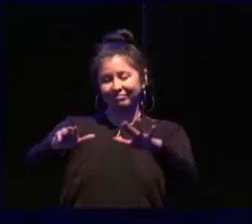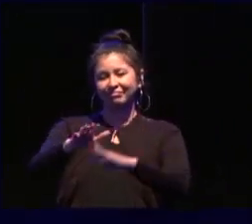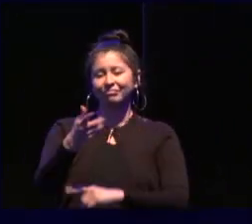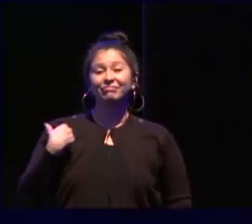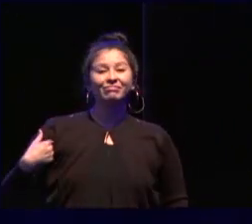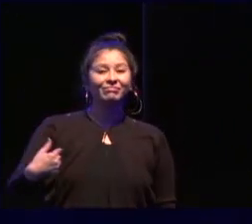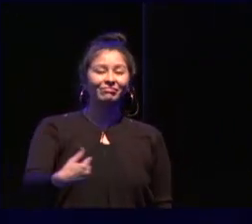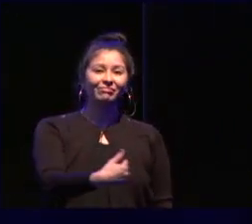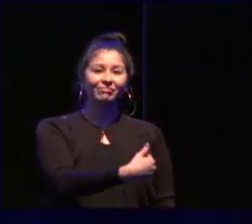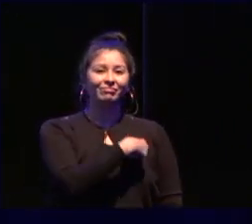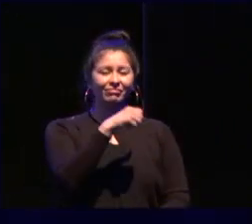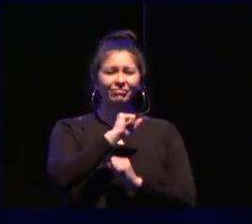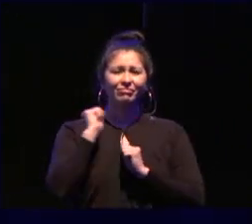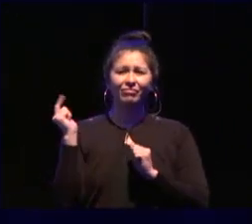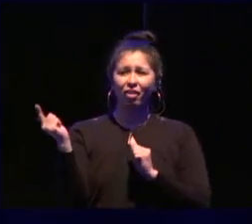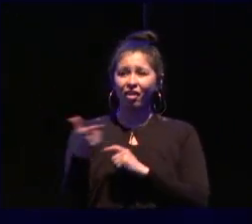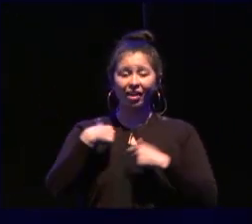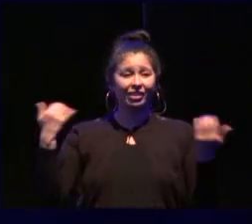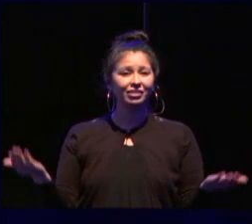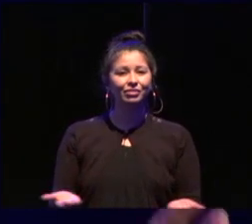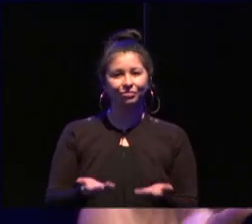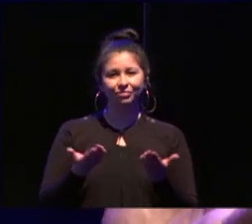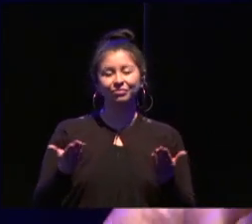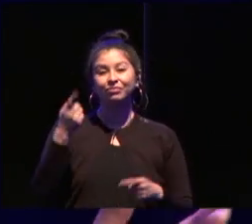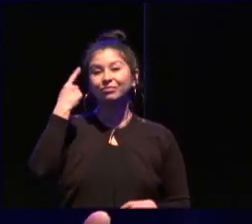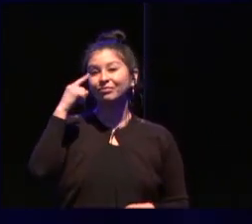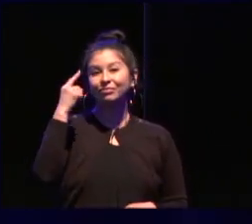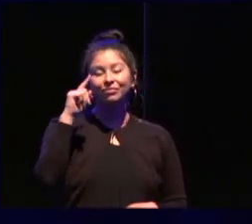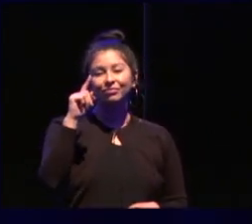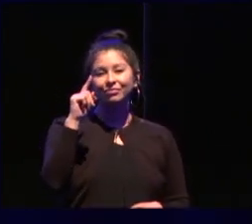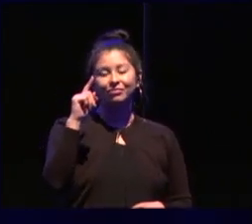we all are here to be